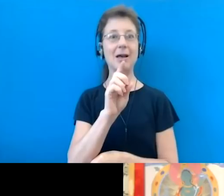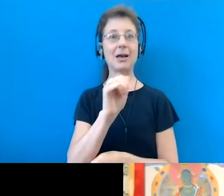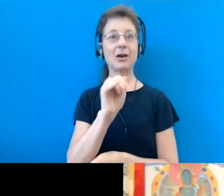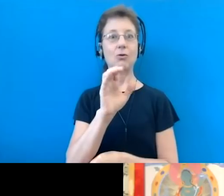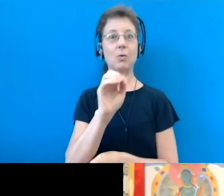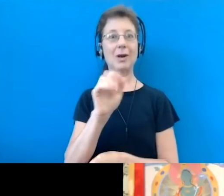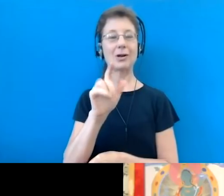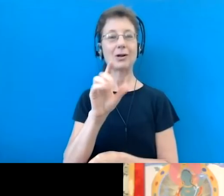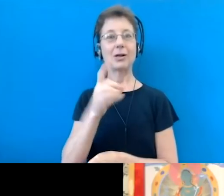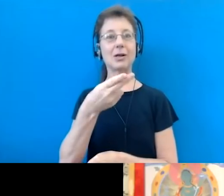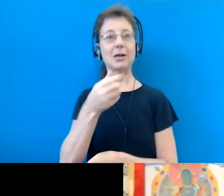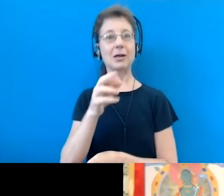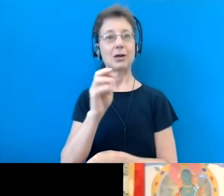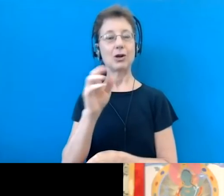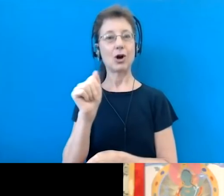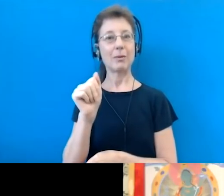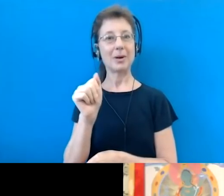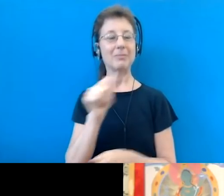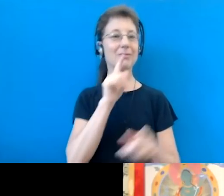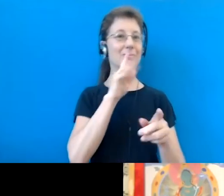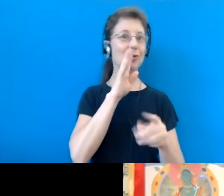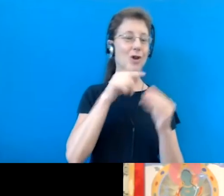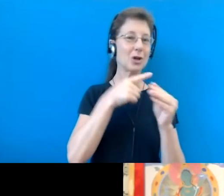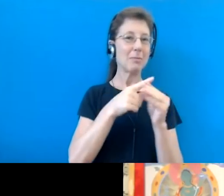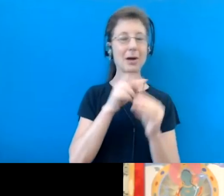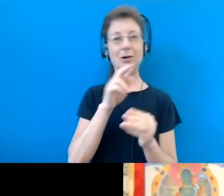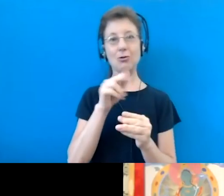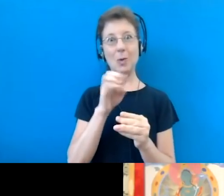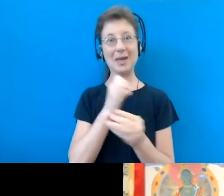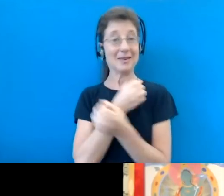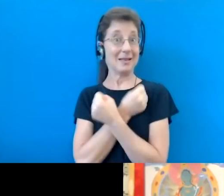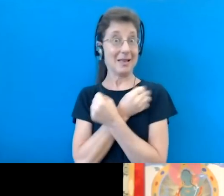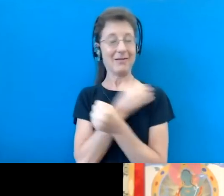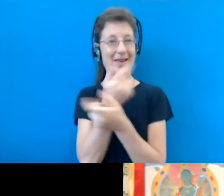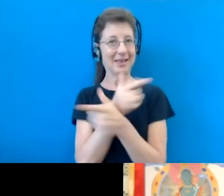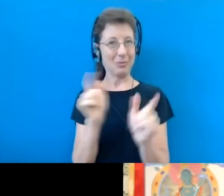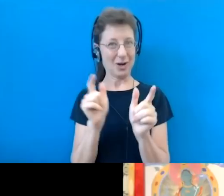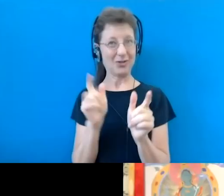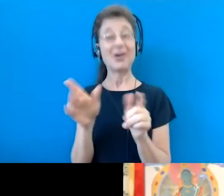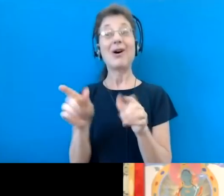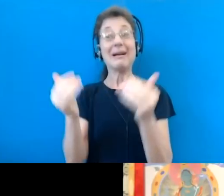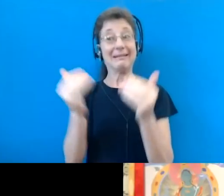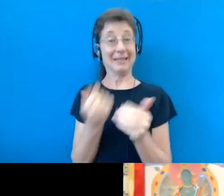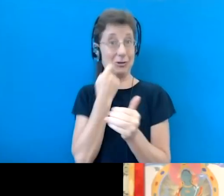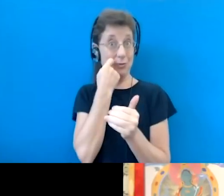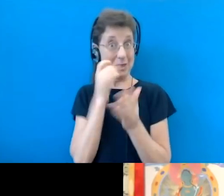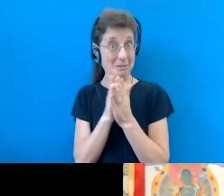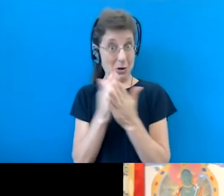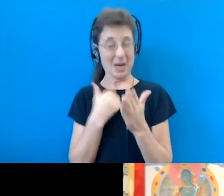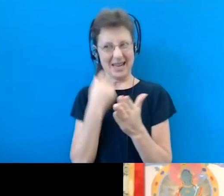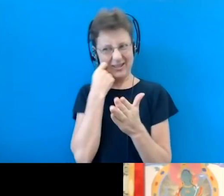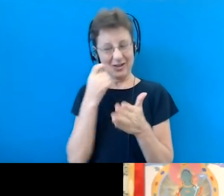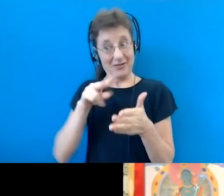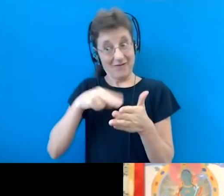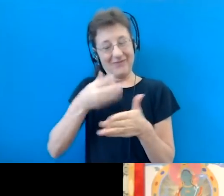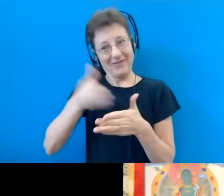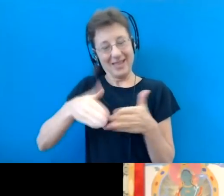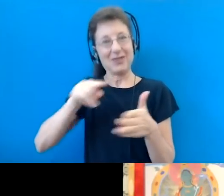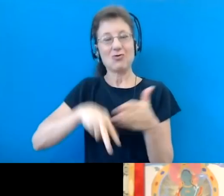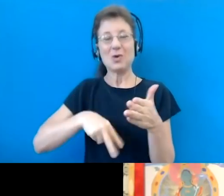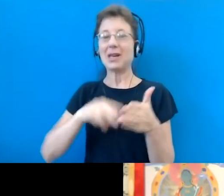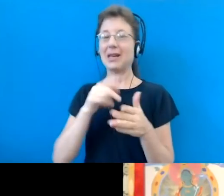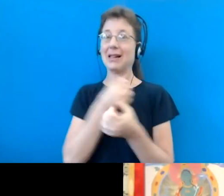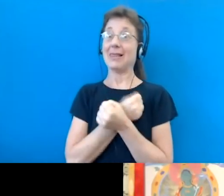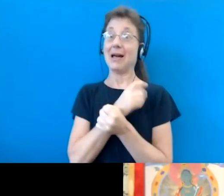and liberation. And then his most recent book, which I just finished, is Love and Rage, The Path of Liberation Through